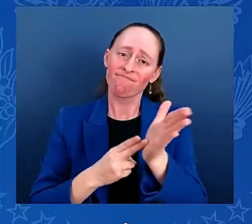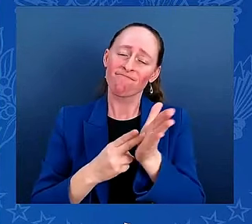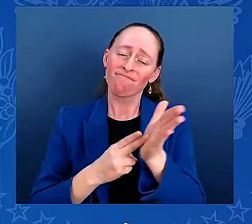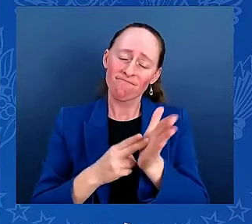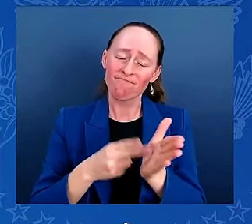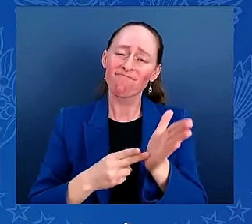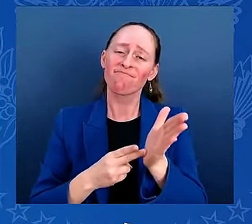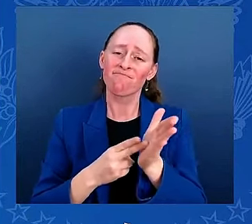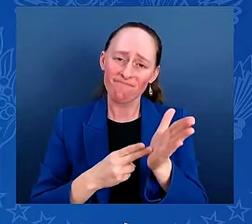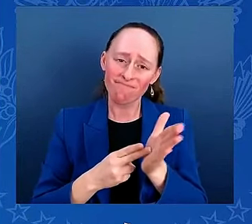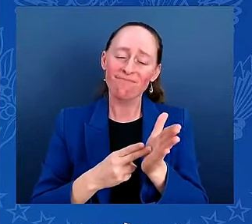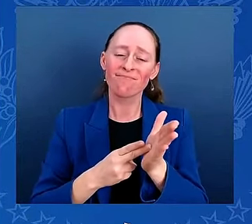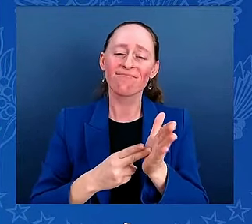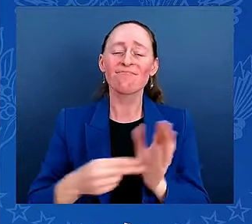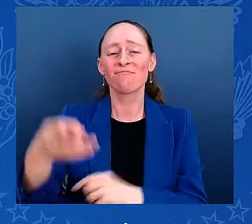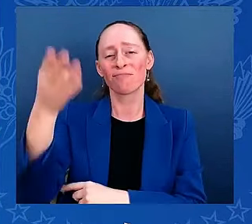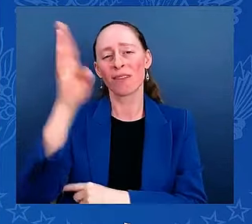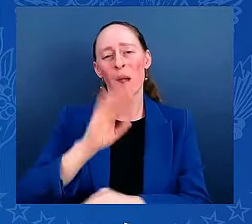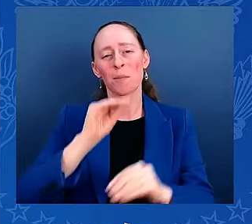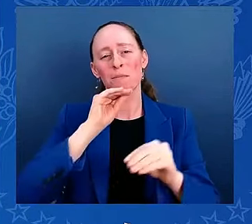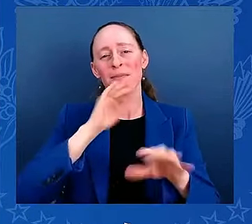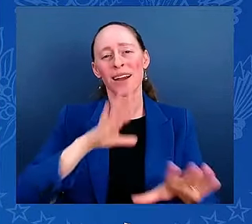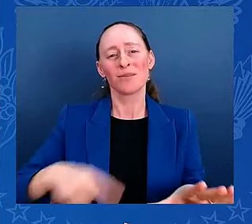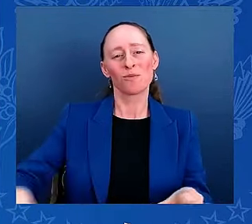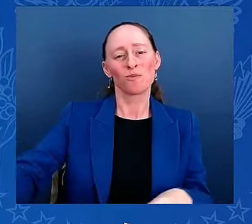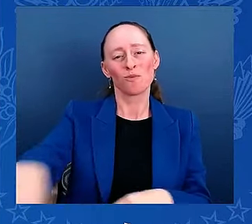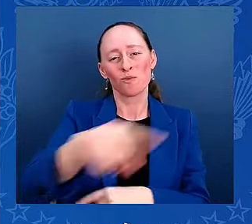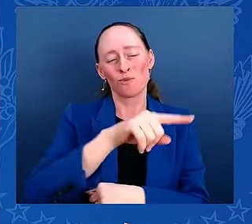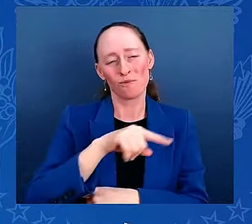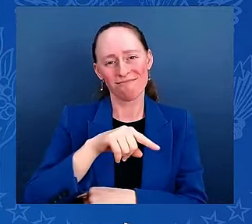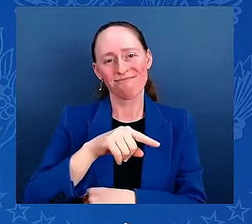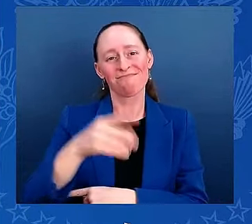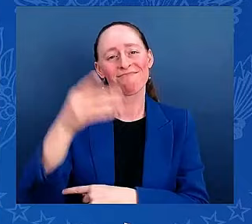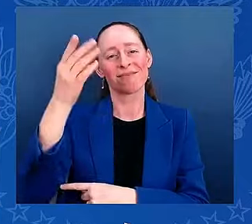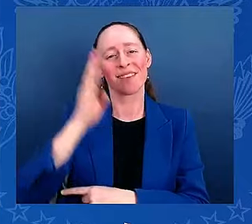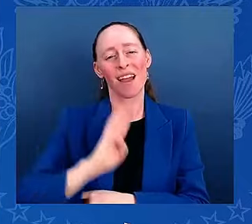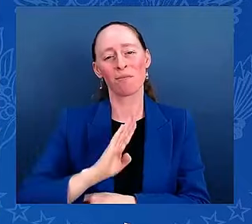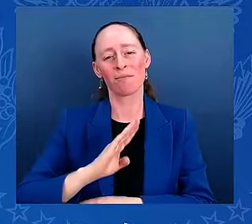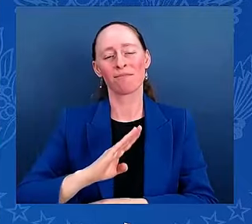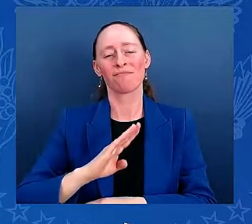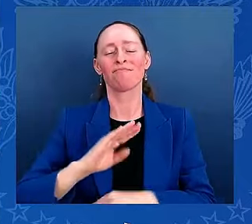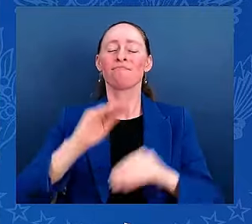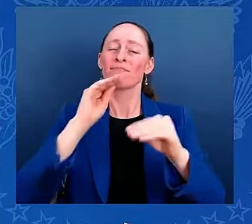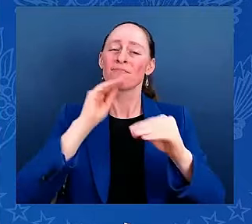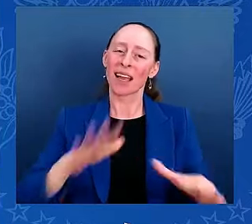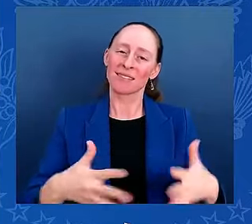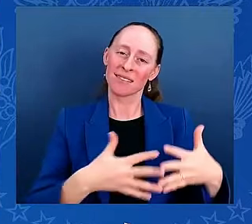America. And may God protect our troops. Thank you, thank you, thank you.